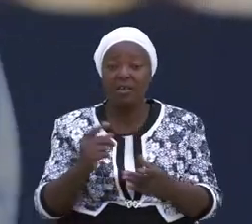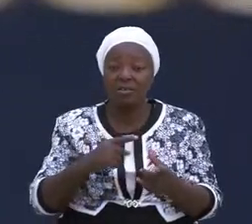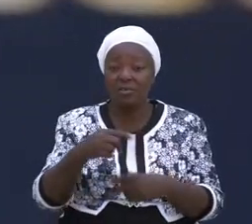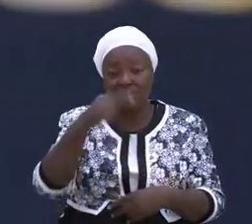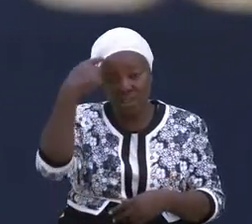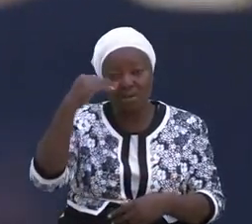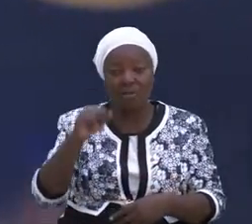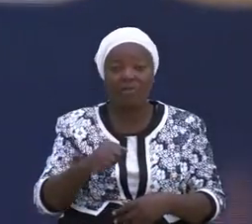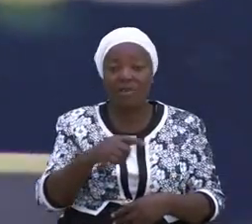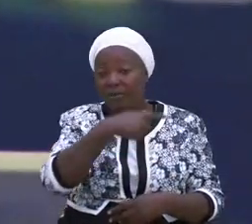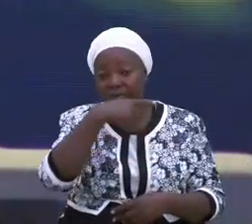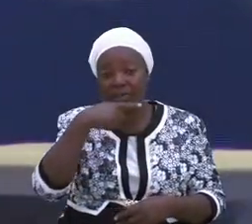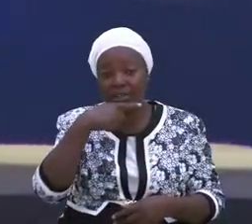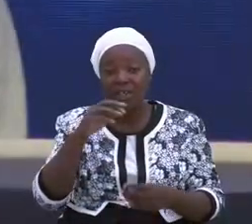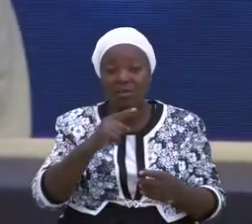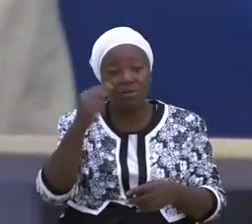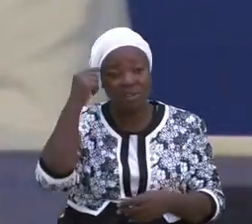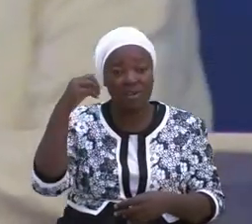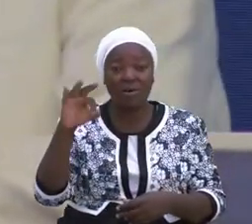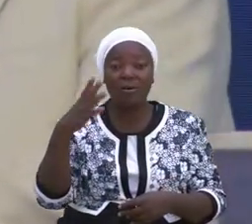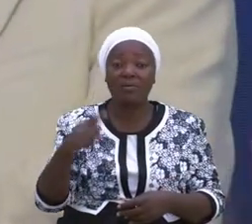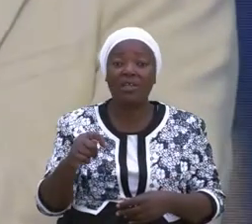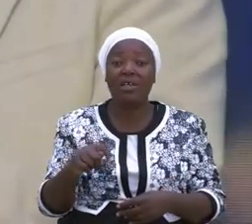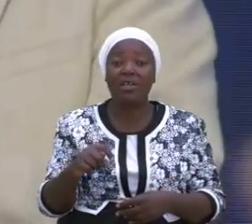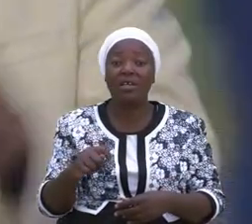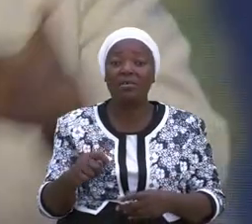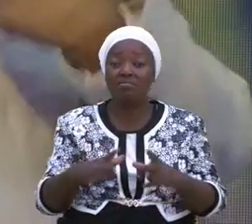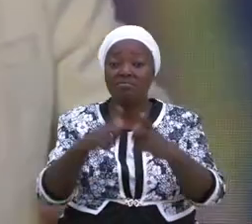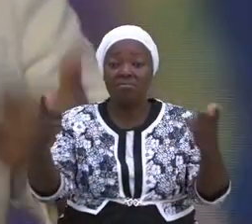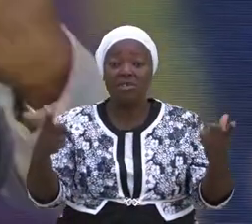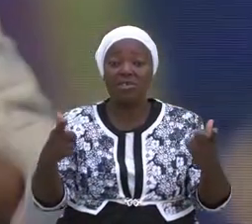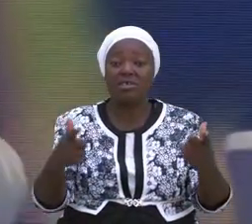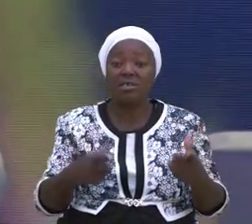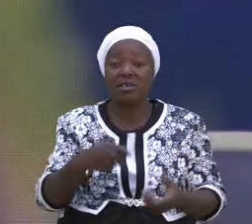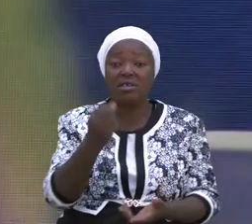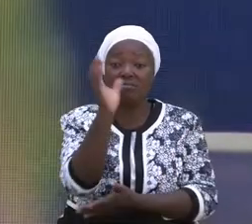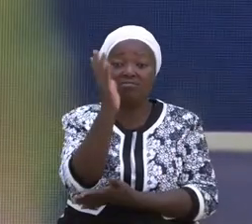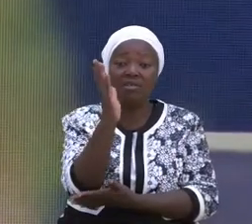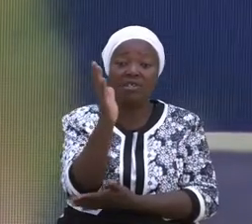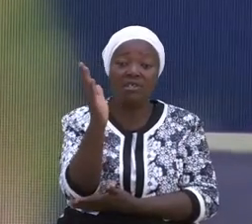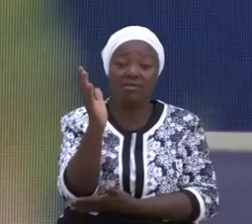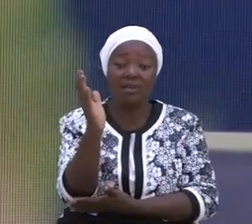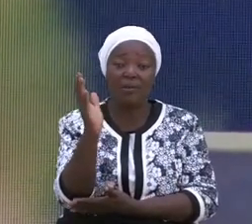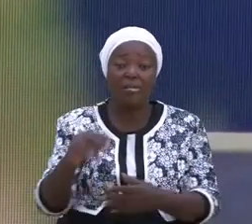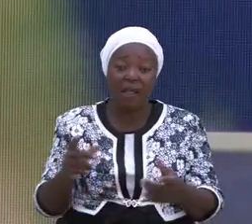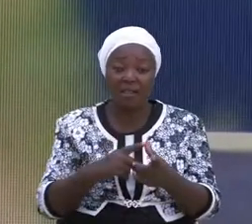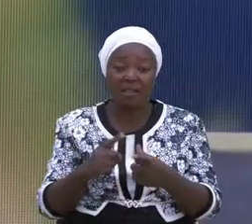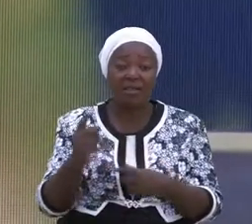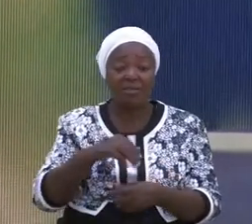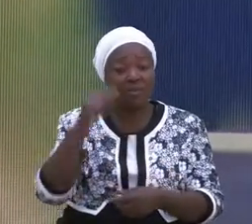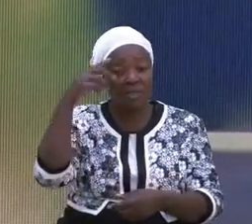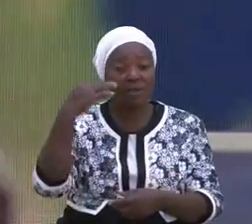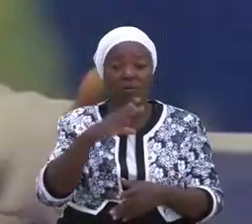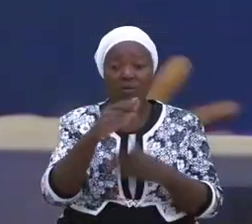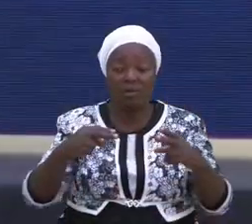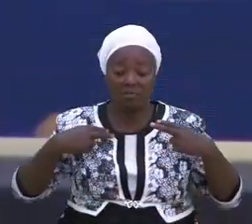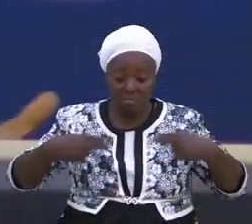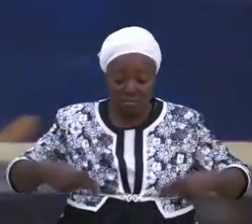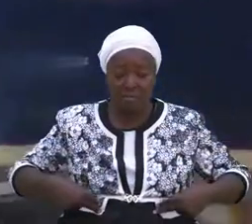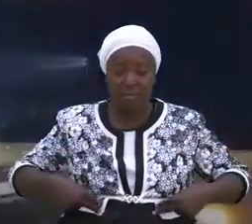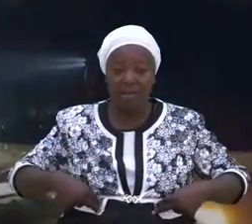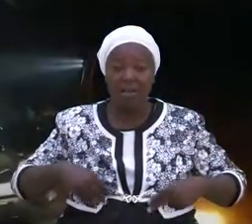field, you think of the forest, you think of the anatomy of man, and you